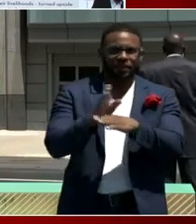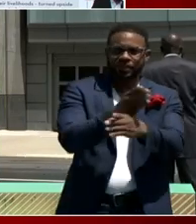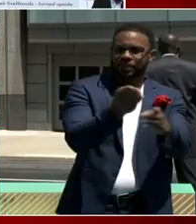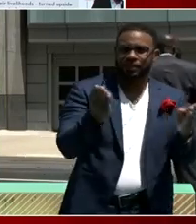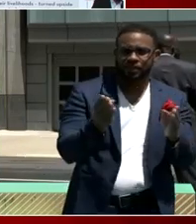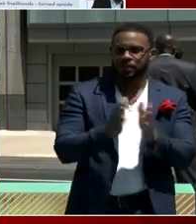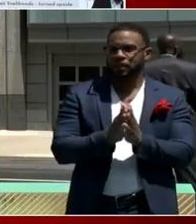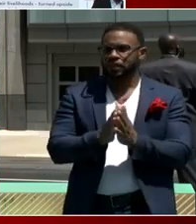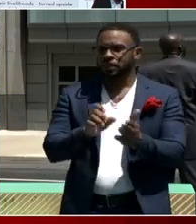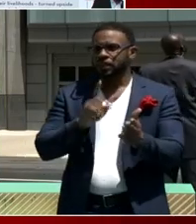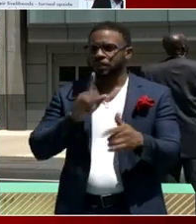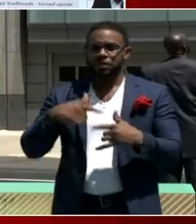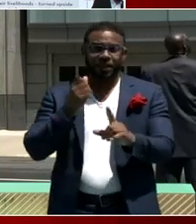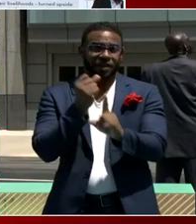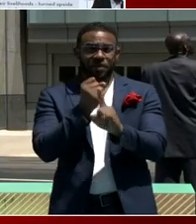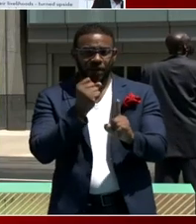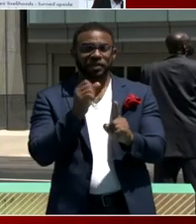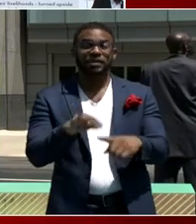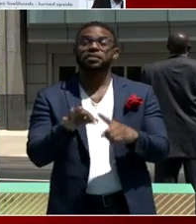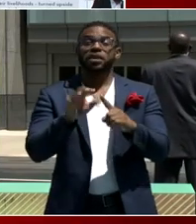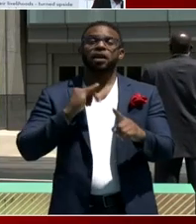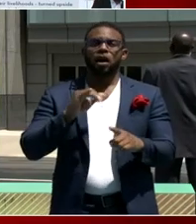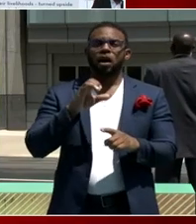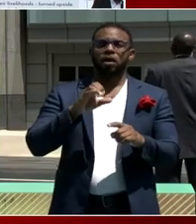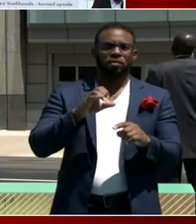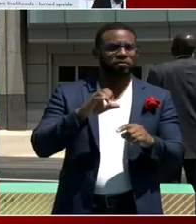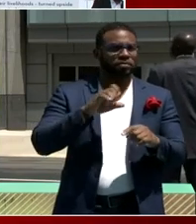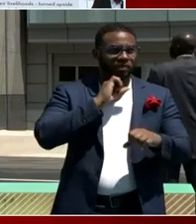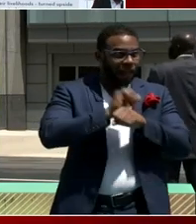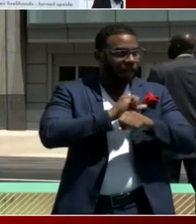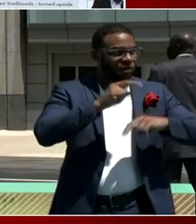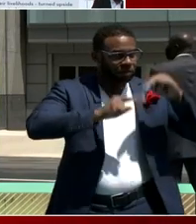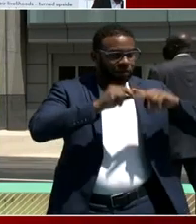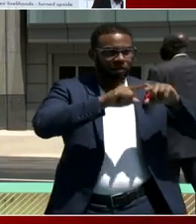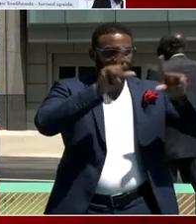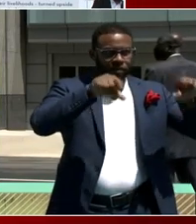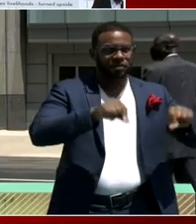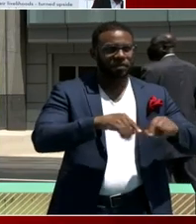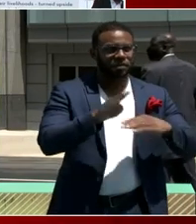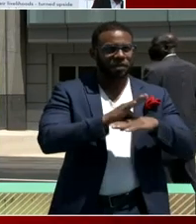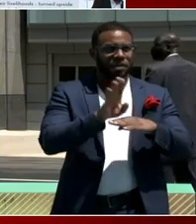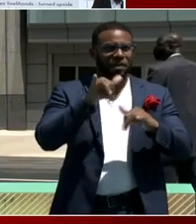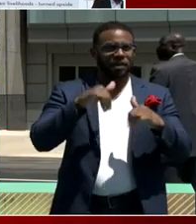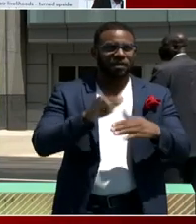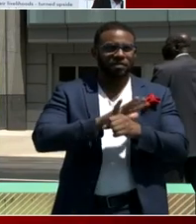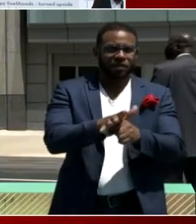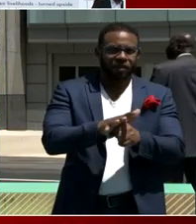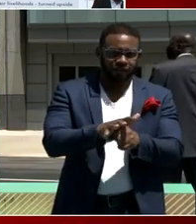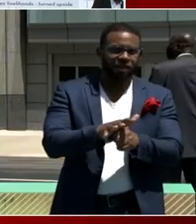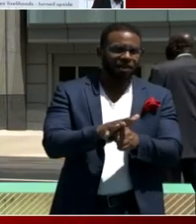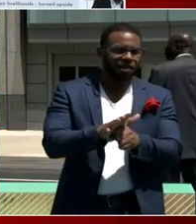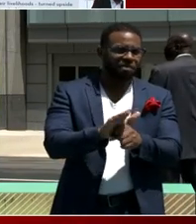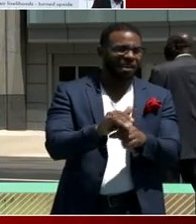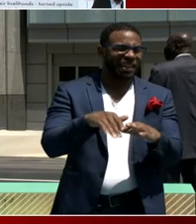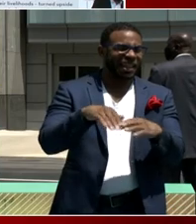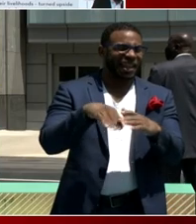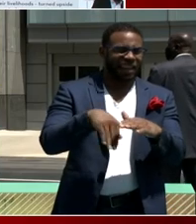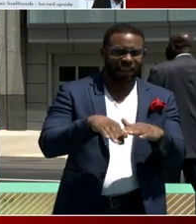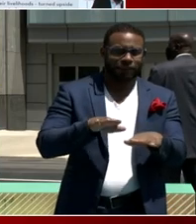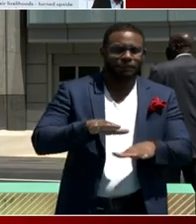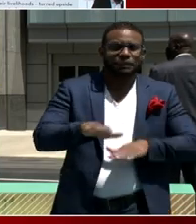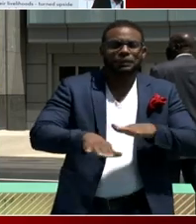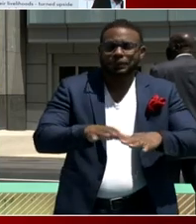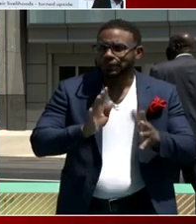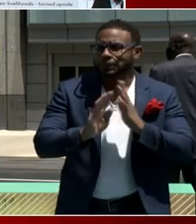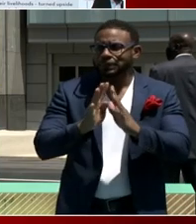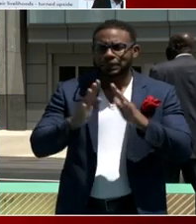businesses that have been impacted, especially our bricks and mortar businesses, by this pandemic, by the lack of foot traffic